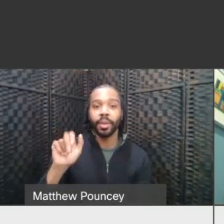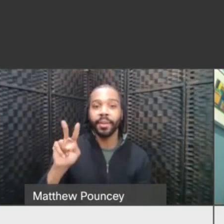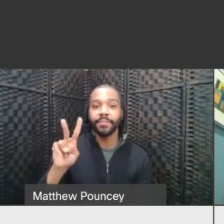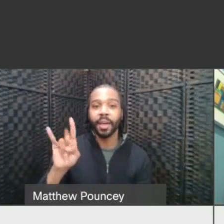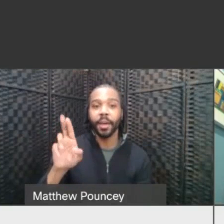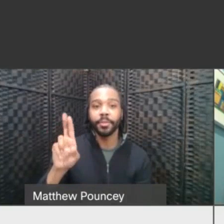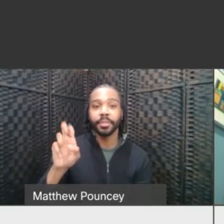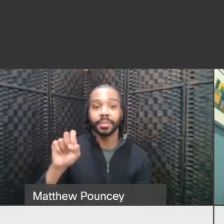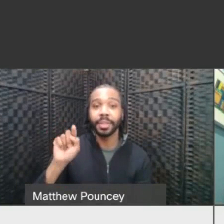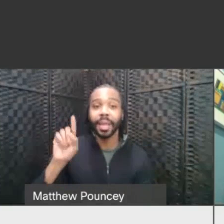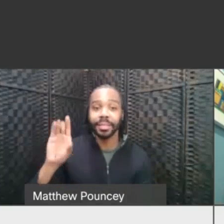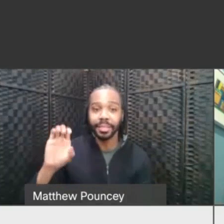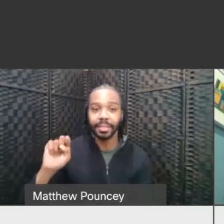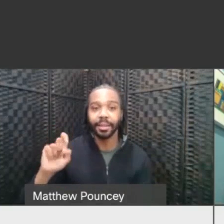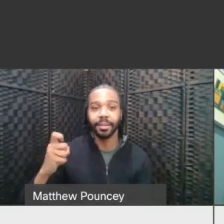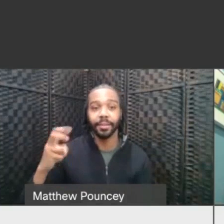coronavirus.dc.gov,